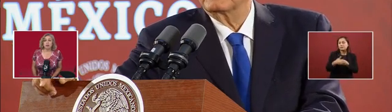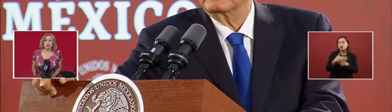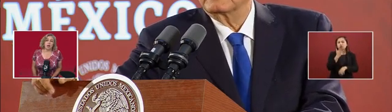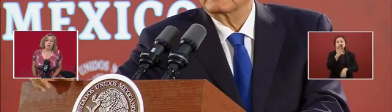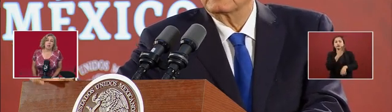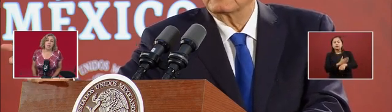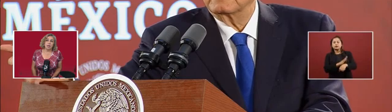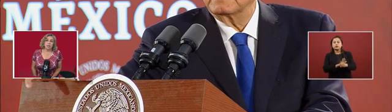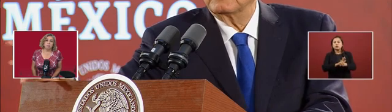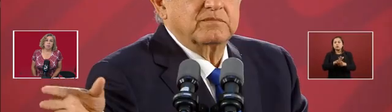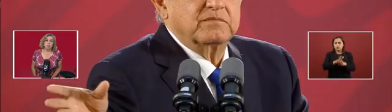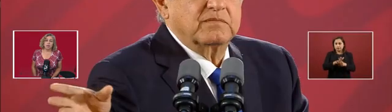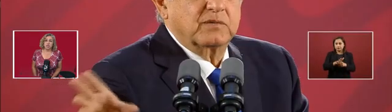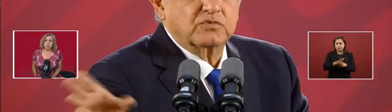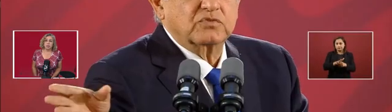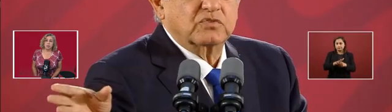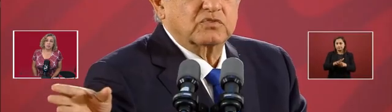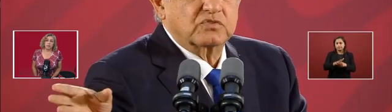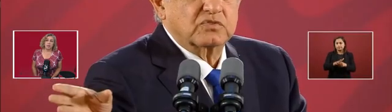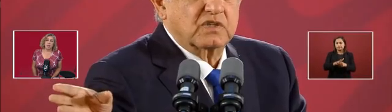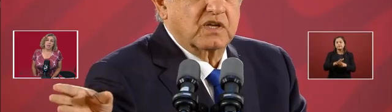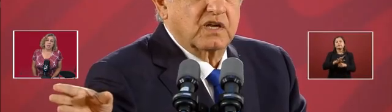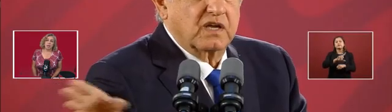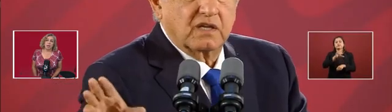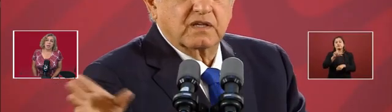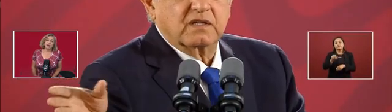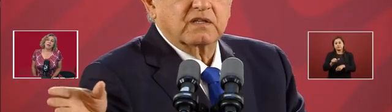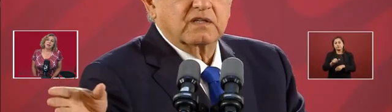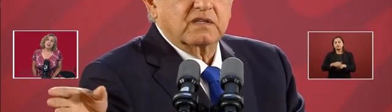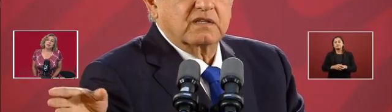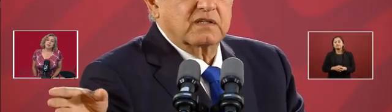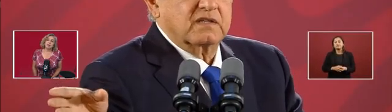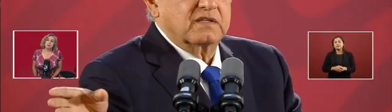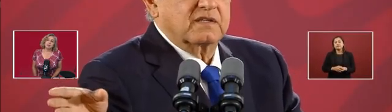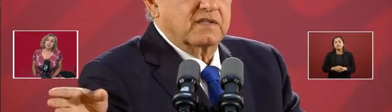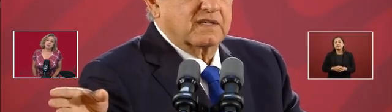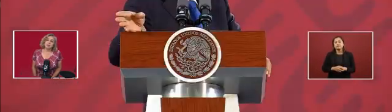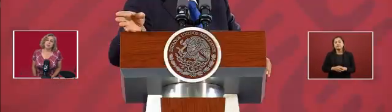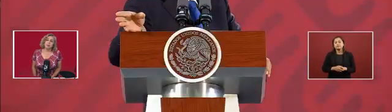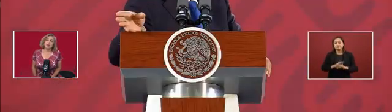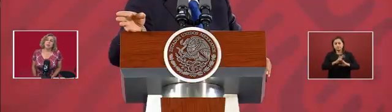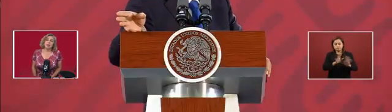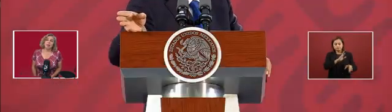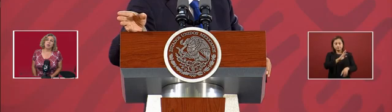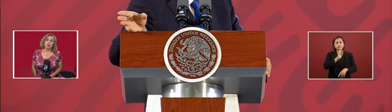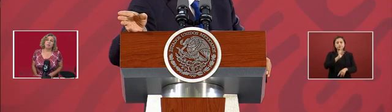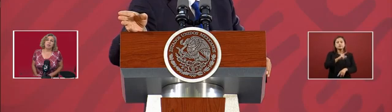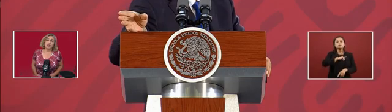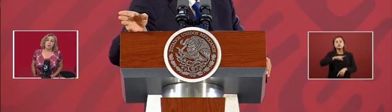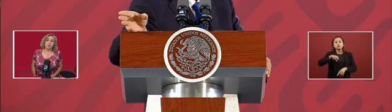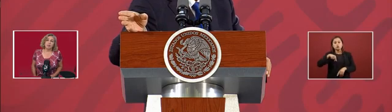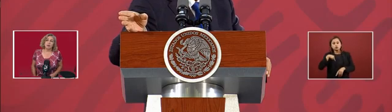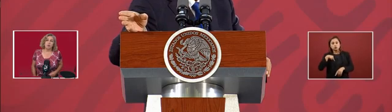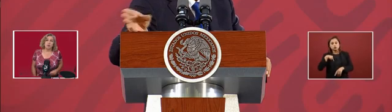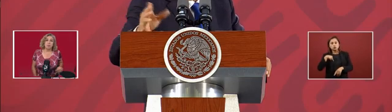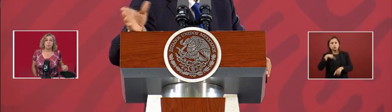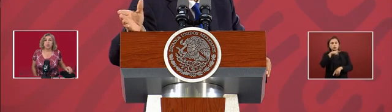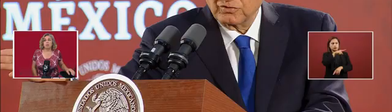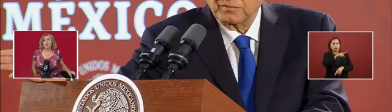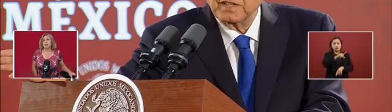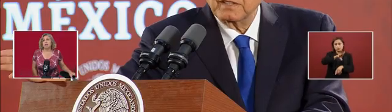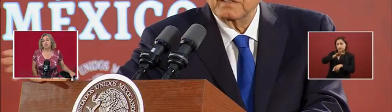labor aprobó y cómo se va a aplicar, that was approved and how it's going to be y applied, el compromiso de and que the commitment van a